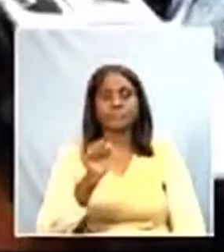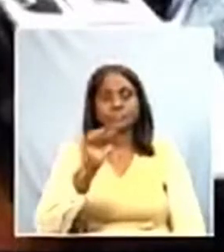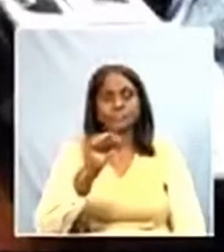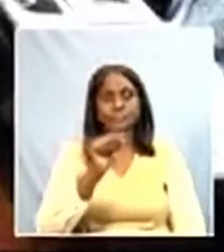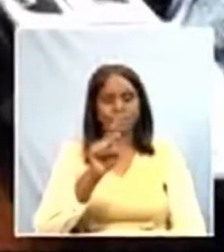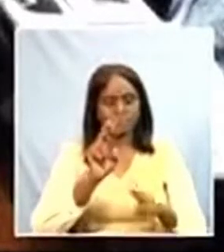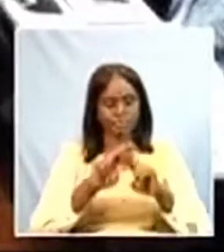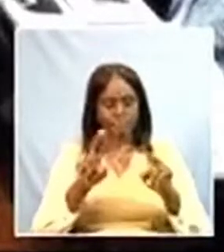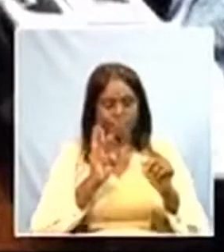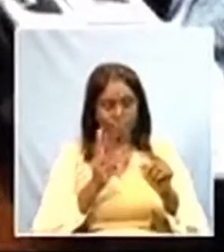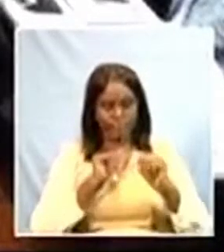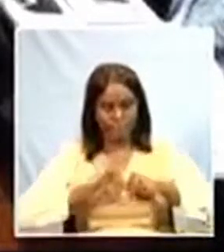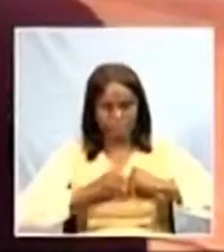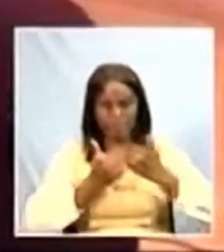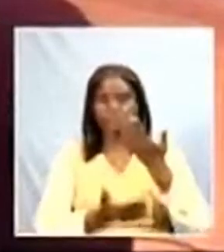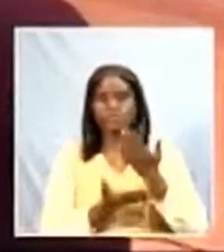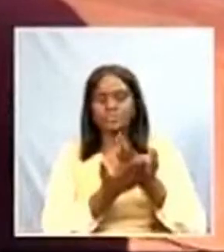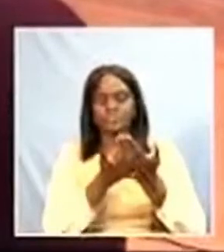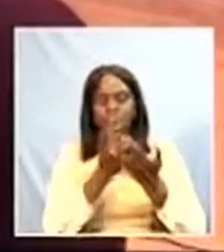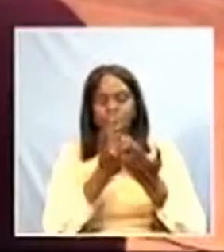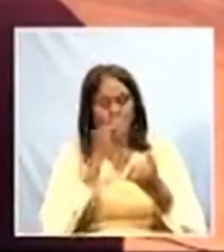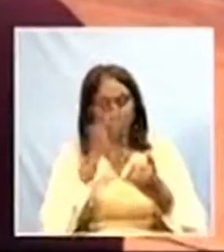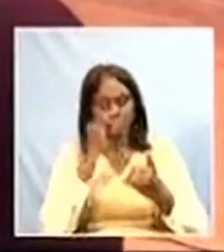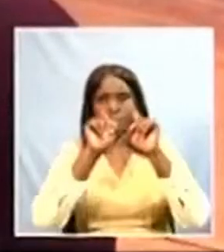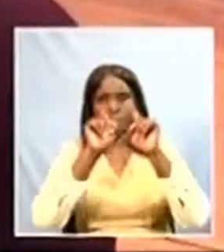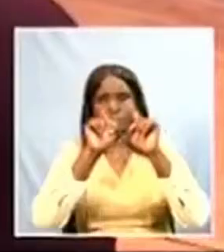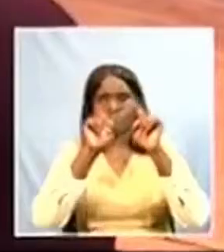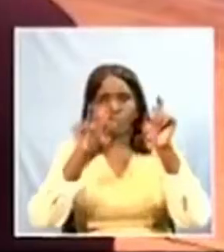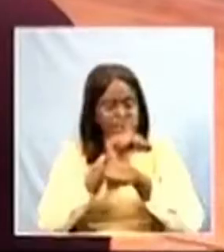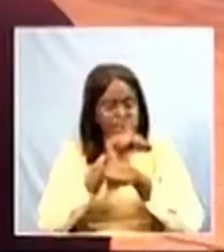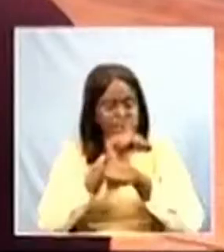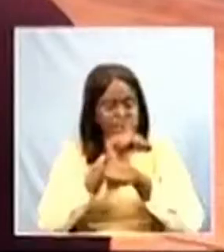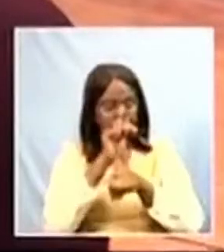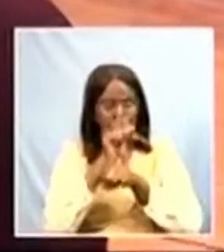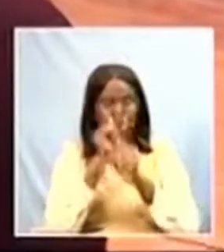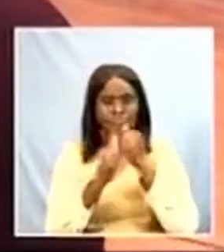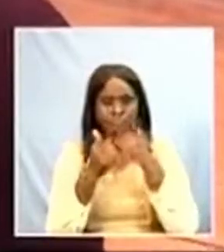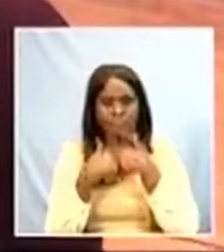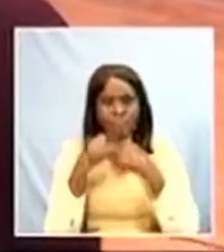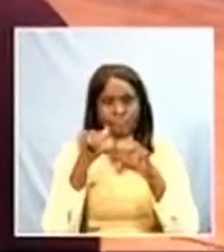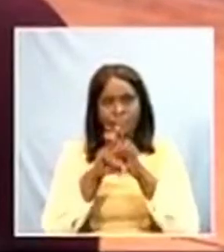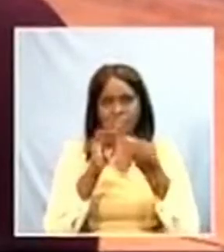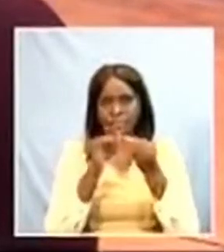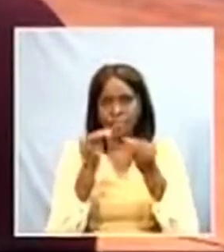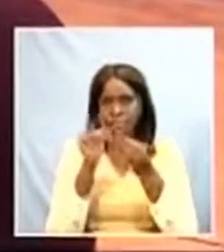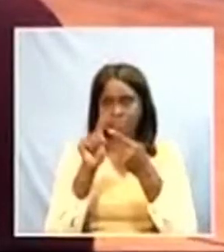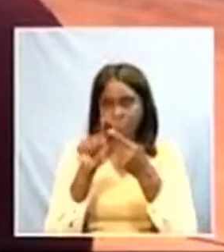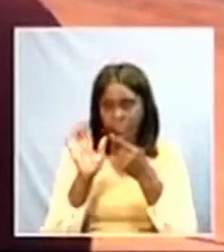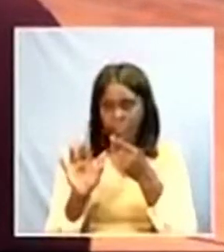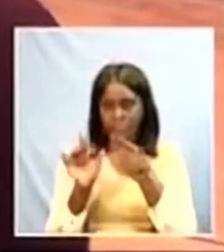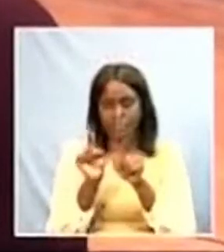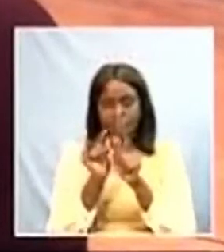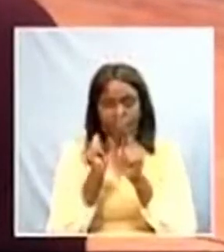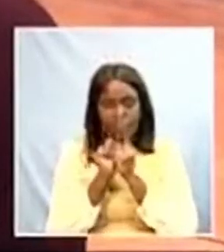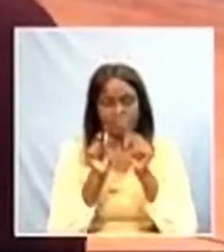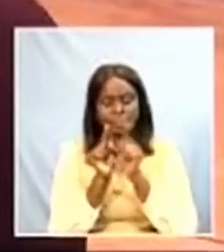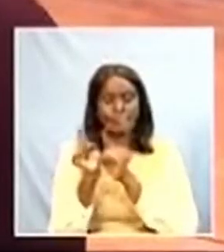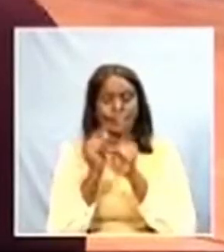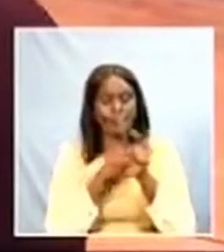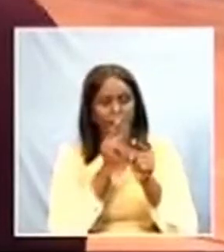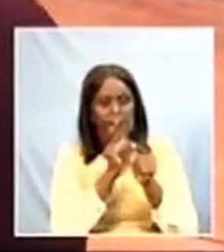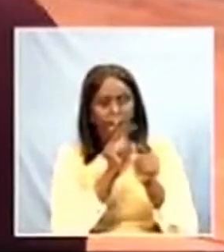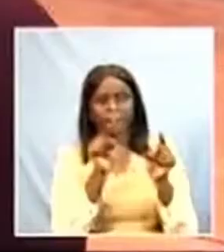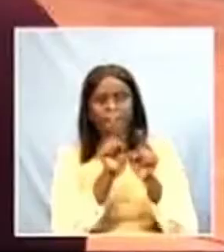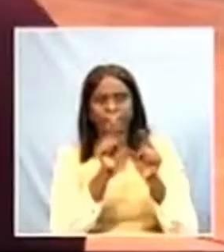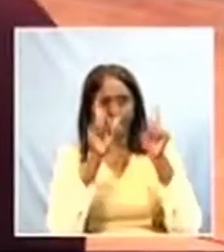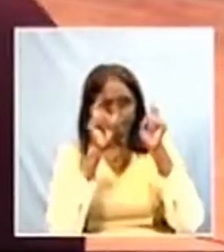So we attached the completion certificates for the projects that are queried in appendix number 1. And there is also, in the addendum, also